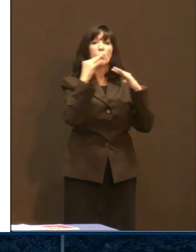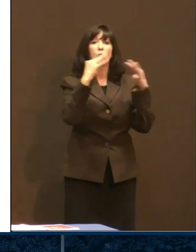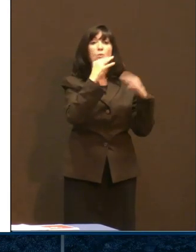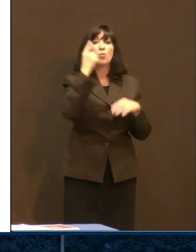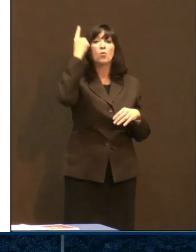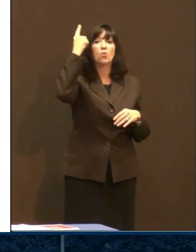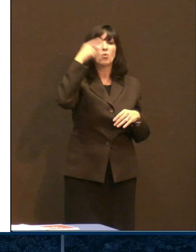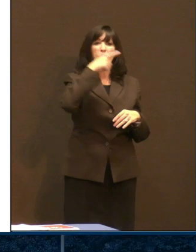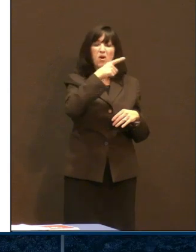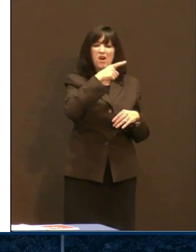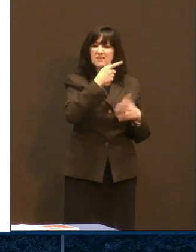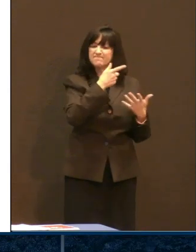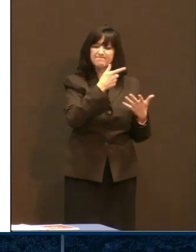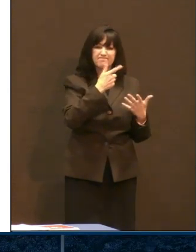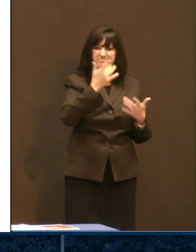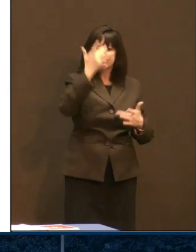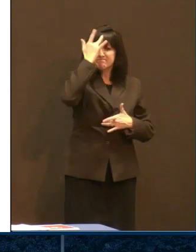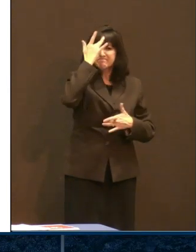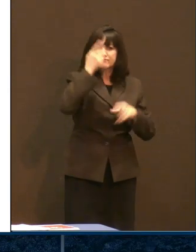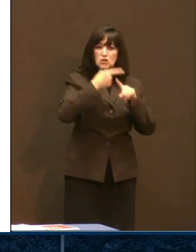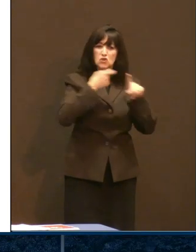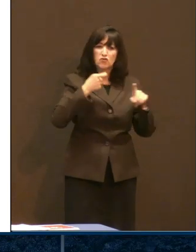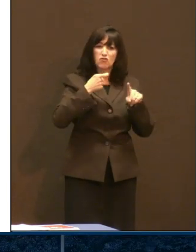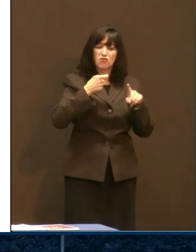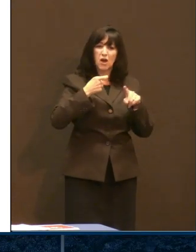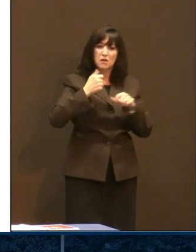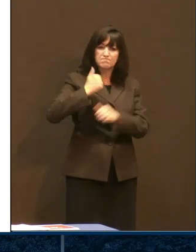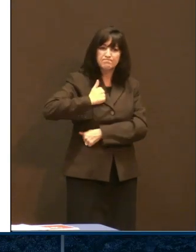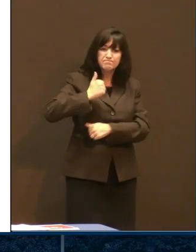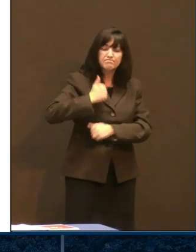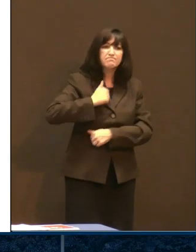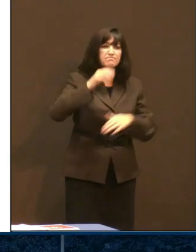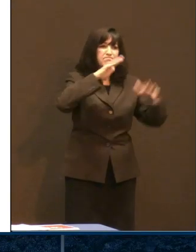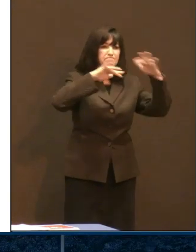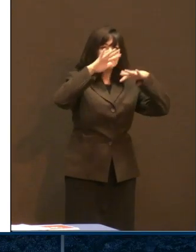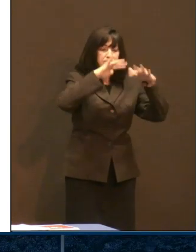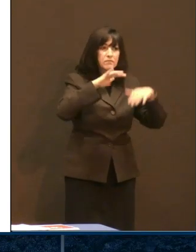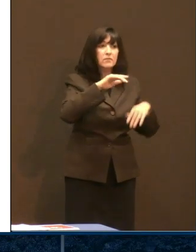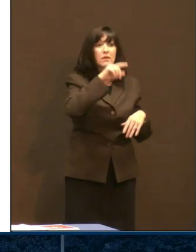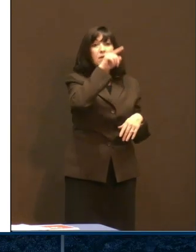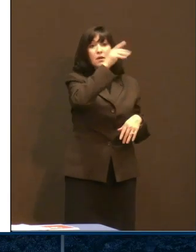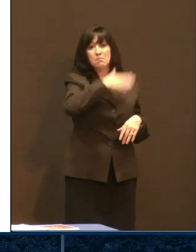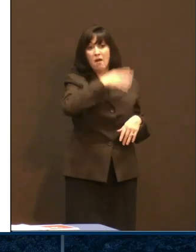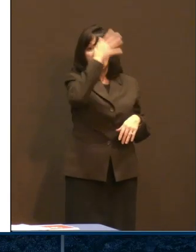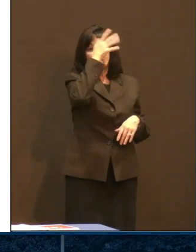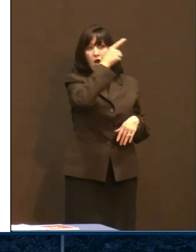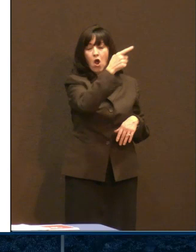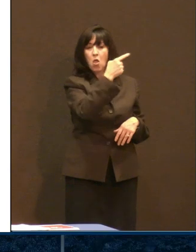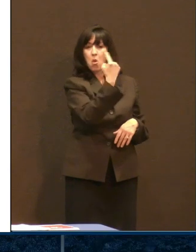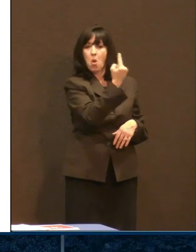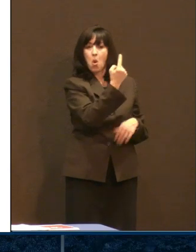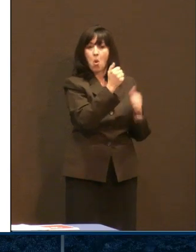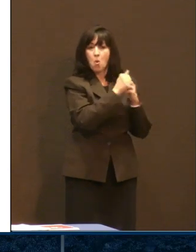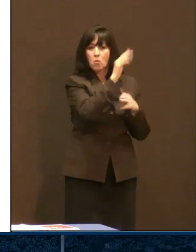and being kind of alone with his mother, and then you know, then World War